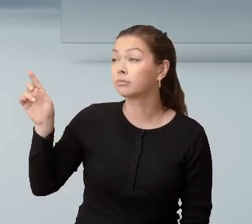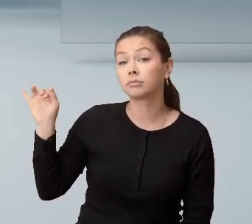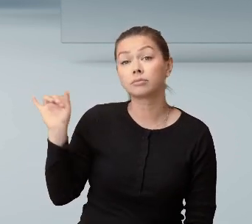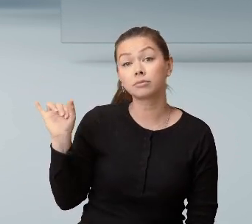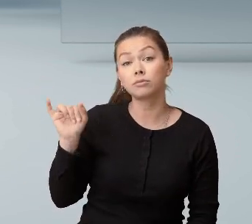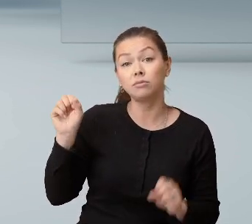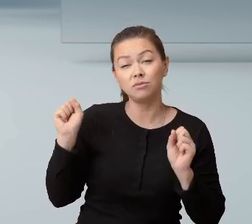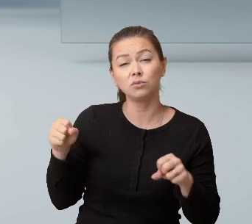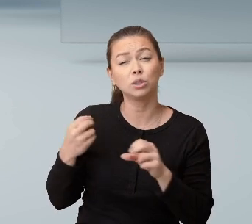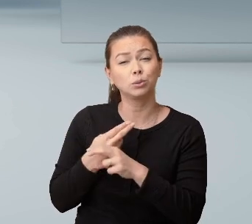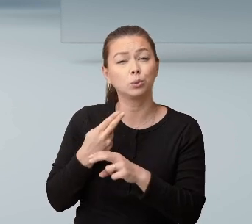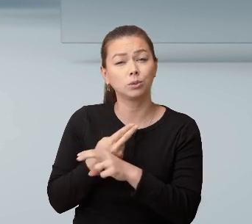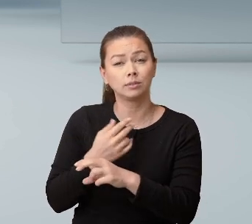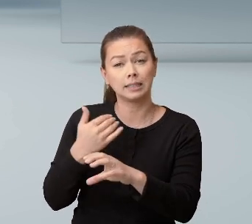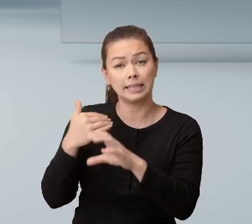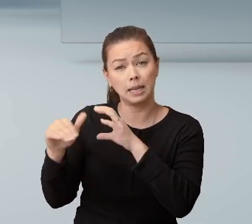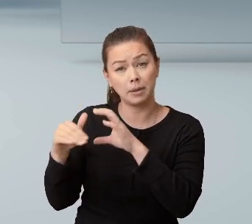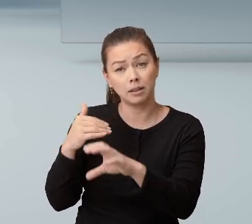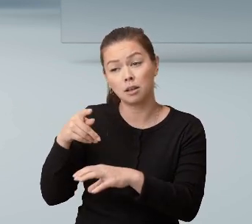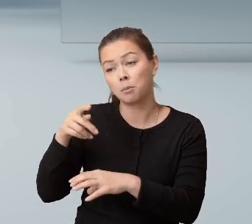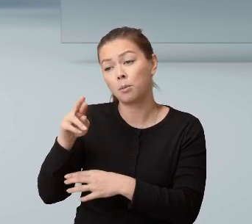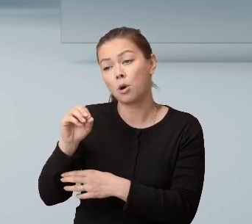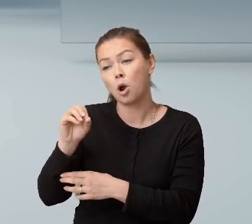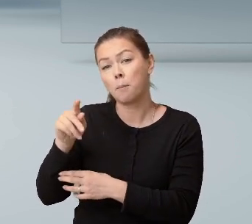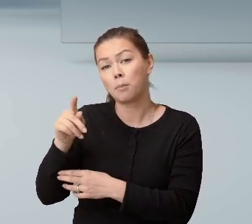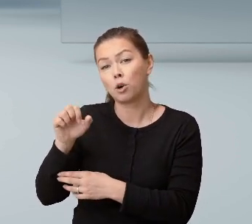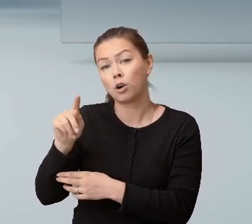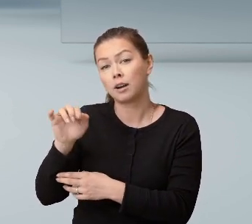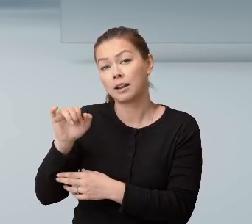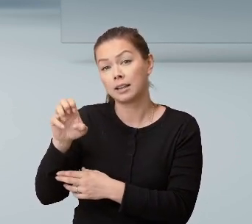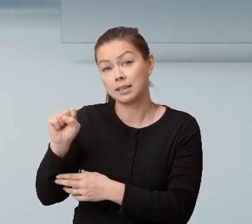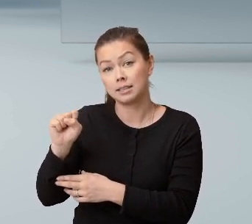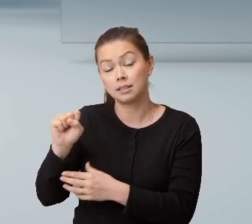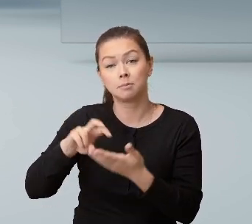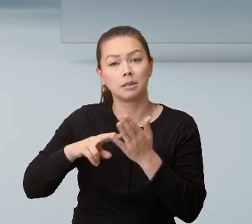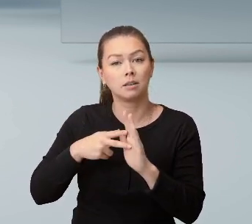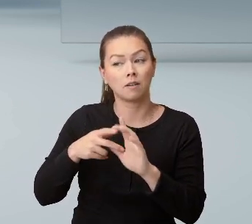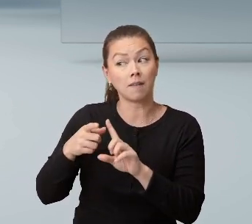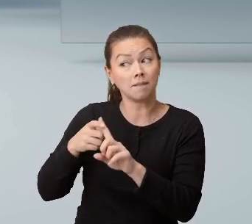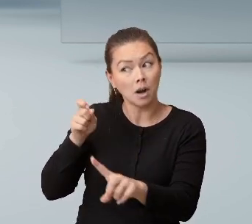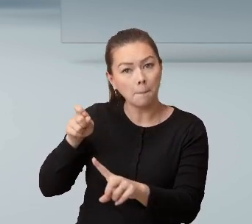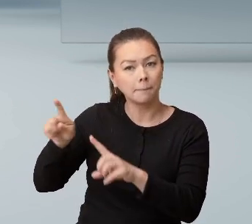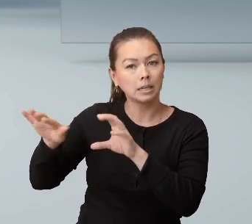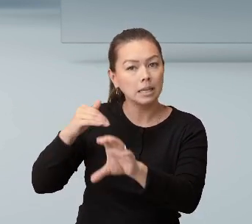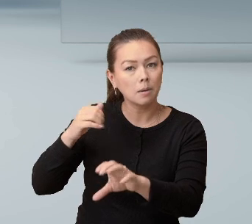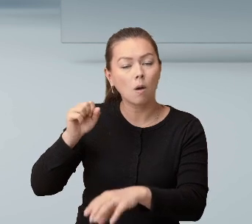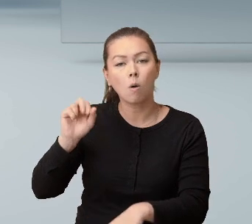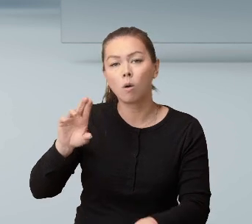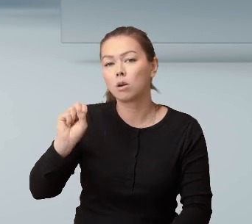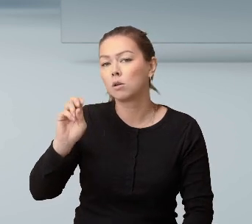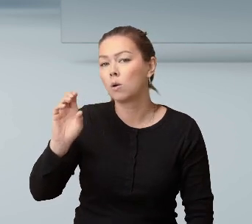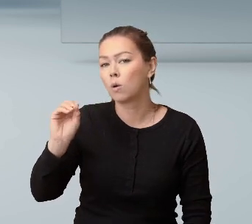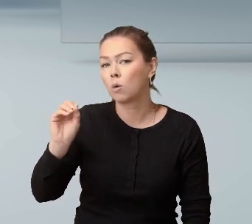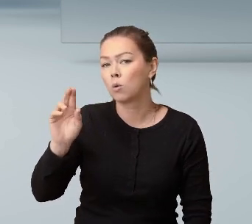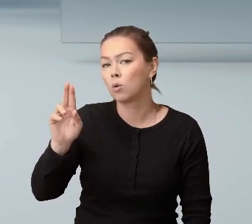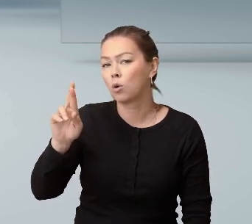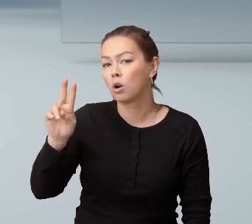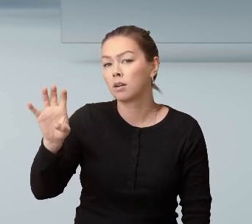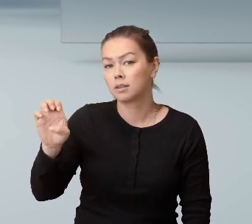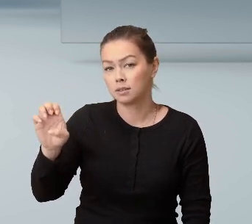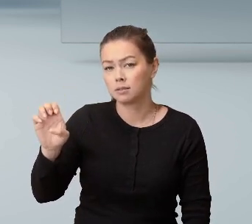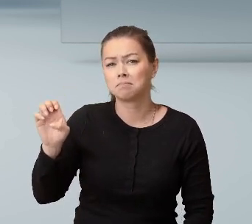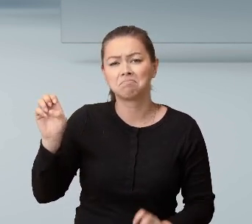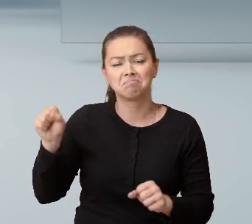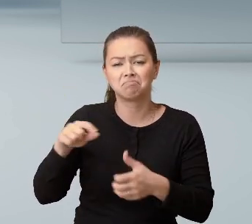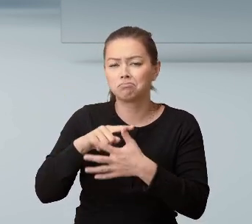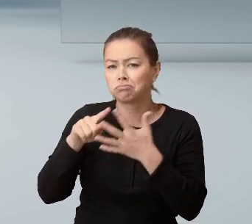It can also use properties of emails and files, such as a source or maybe a destination email, something like that.